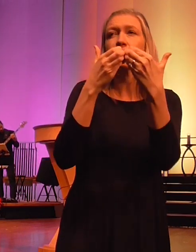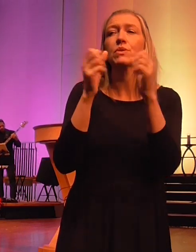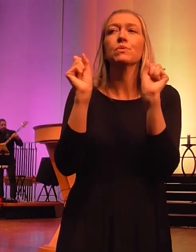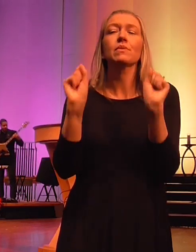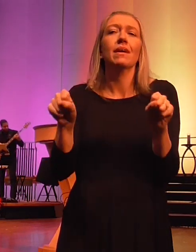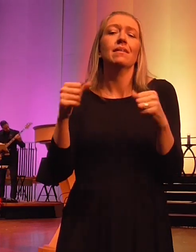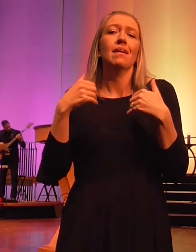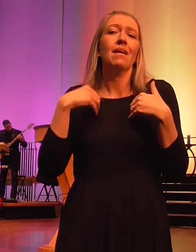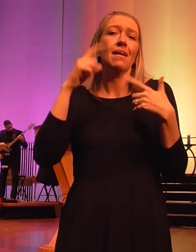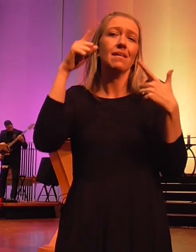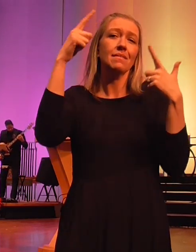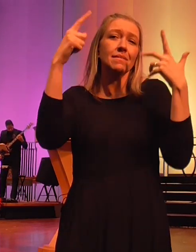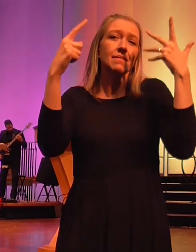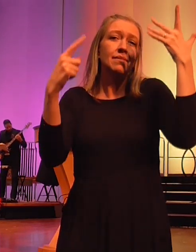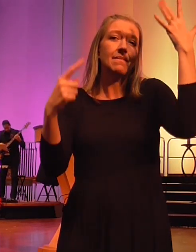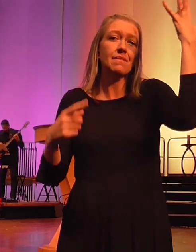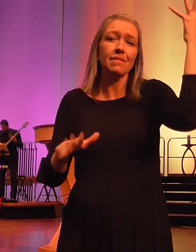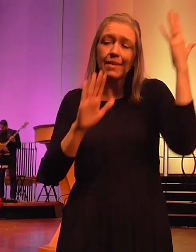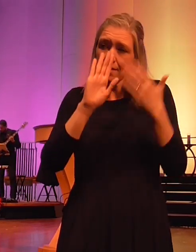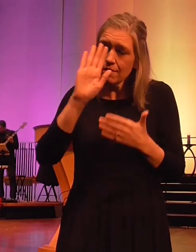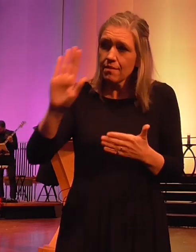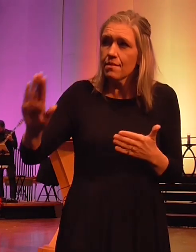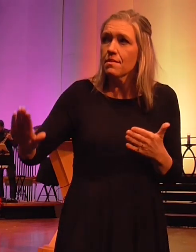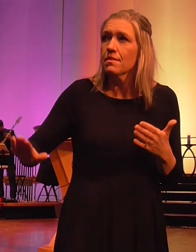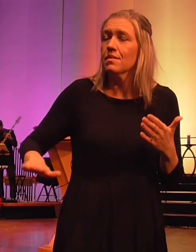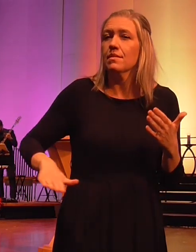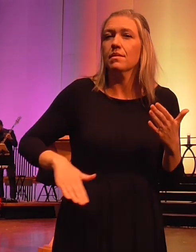go, you can have it all.